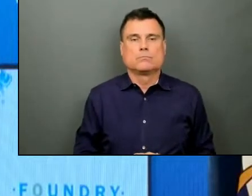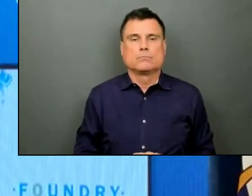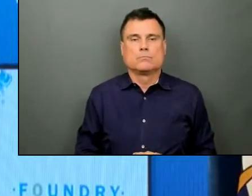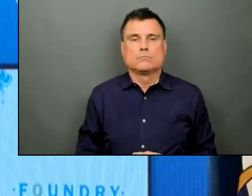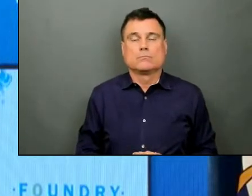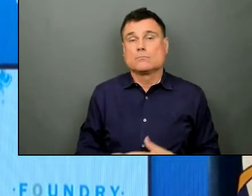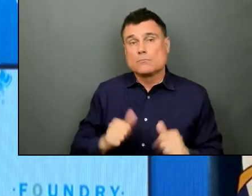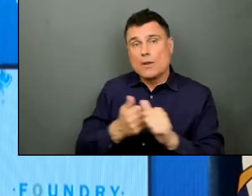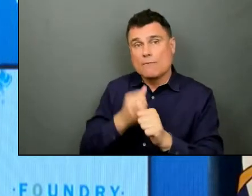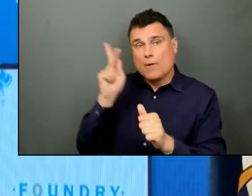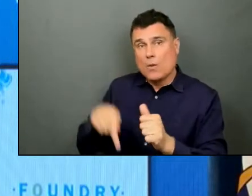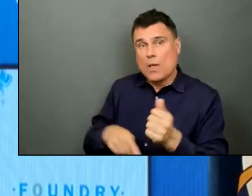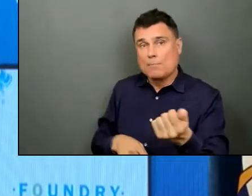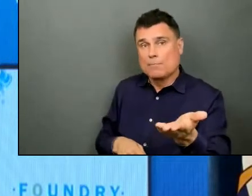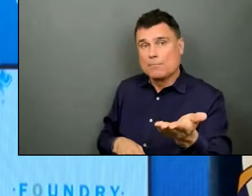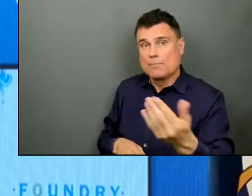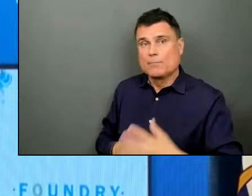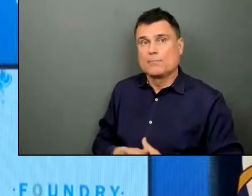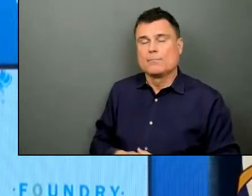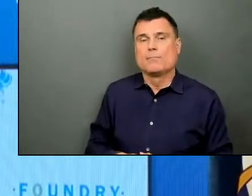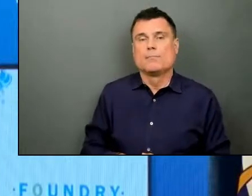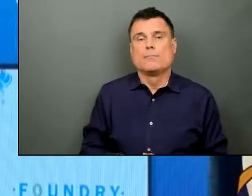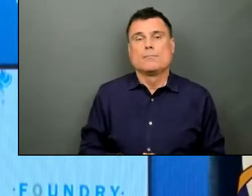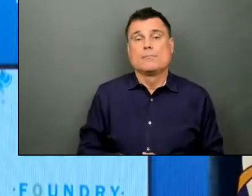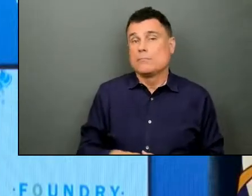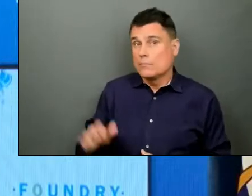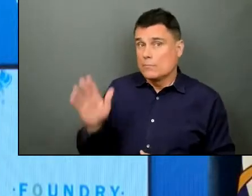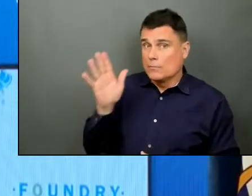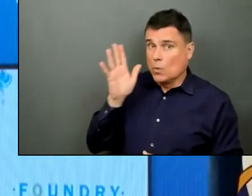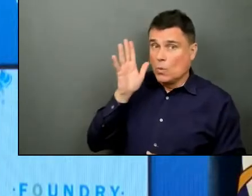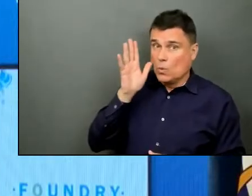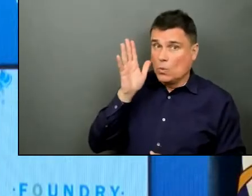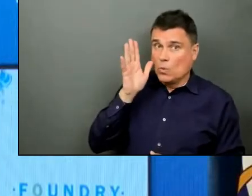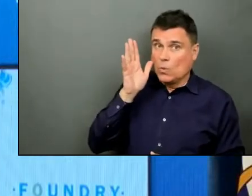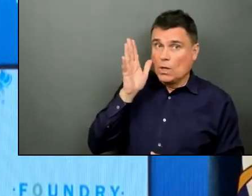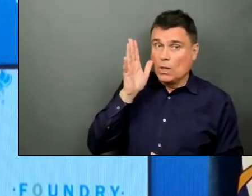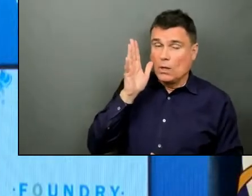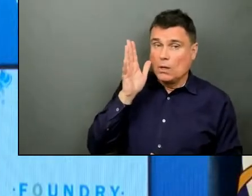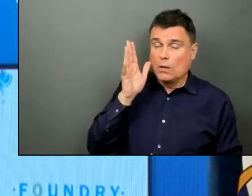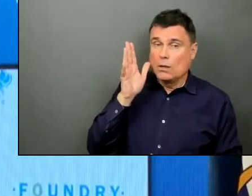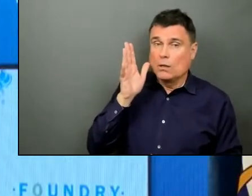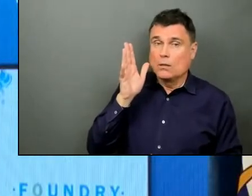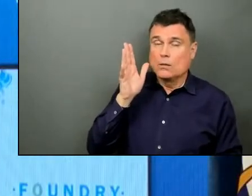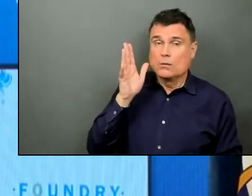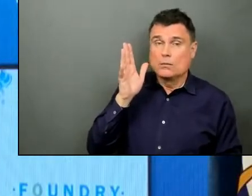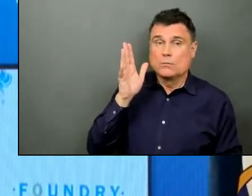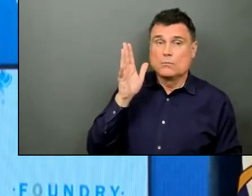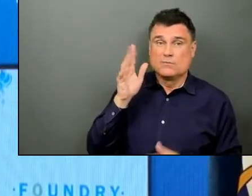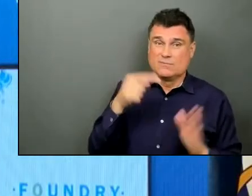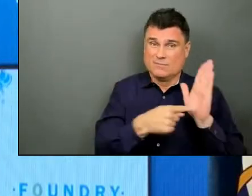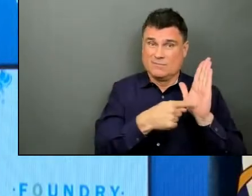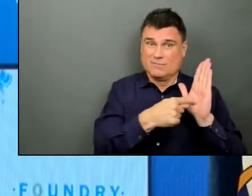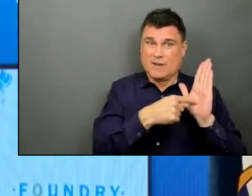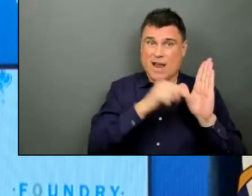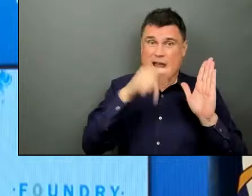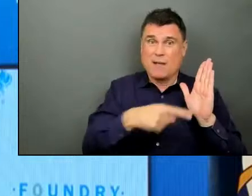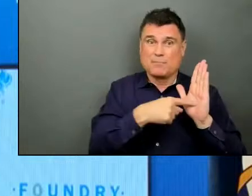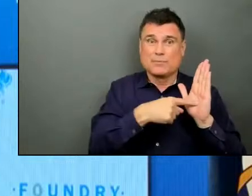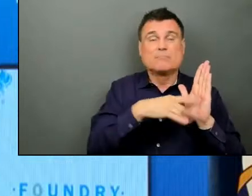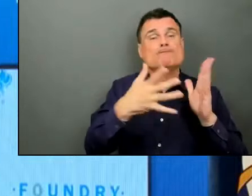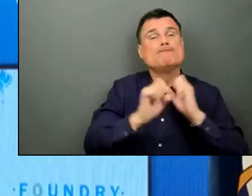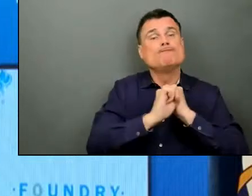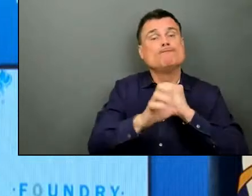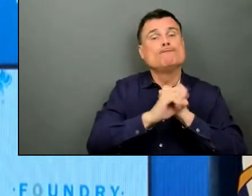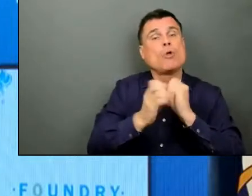recommended to the K-12 education system, to the school districts, because the counseling programs in the school districts appear to be